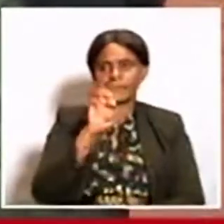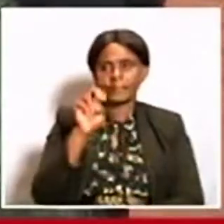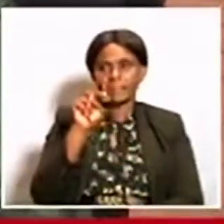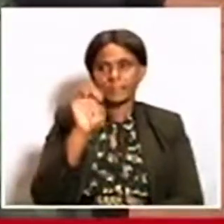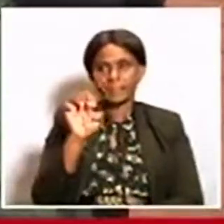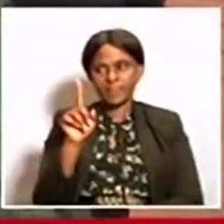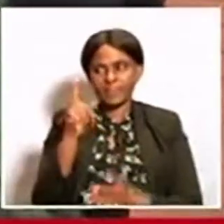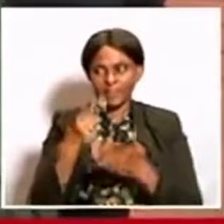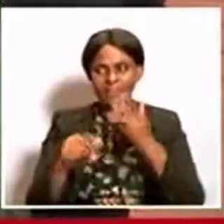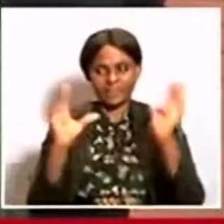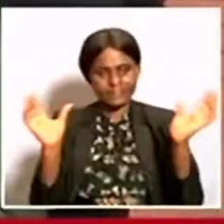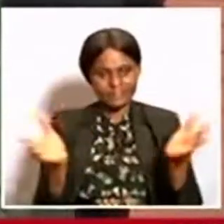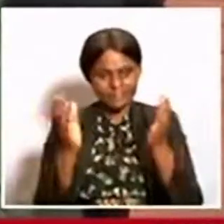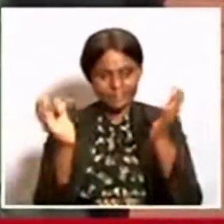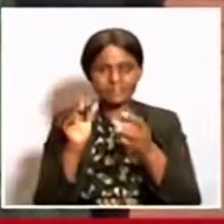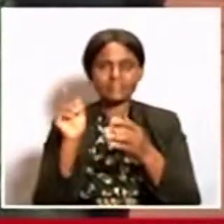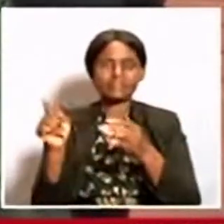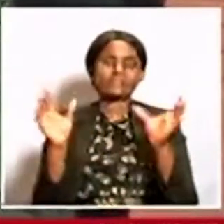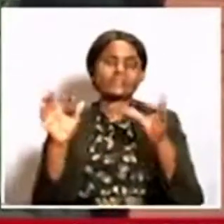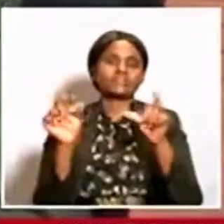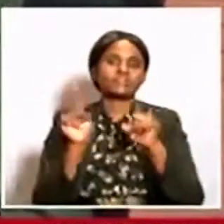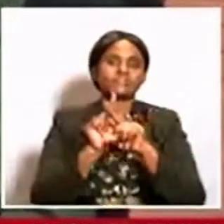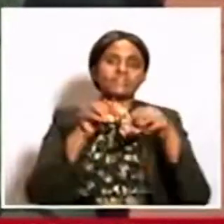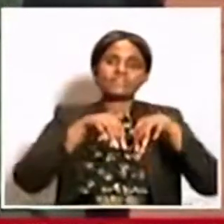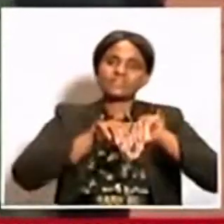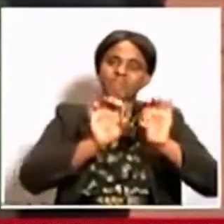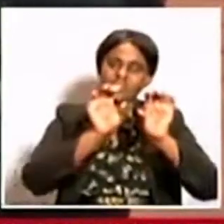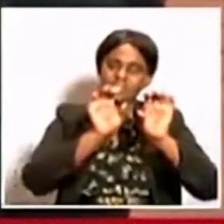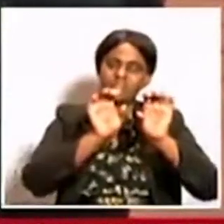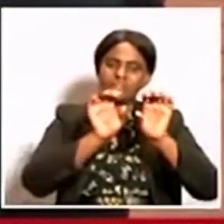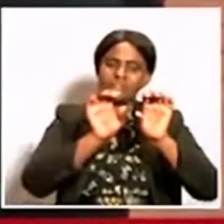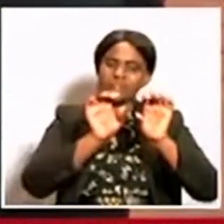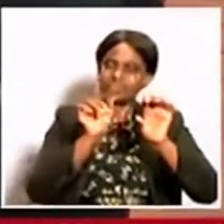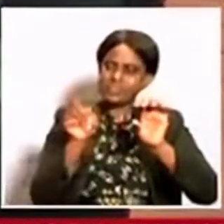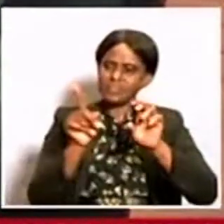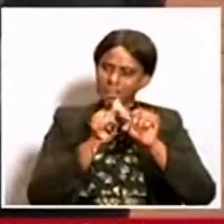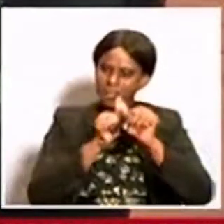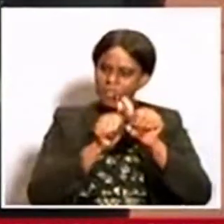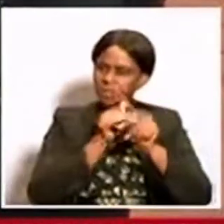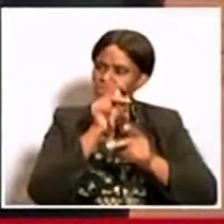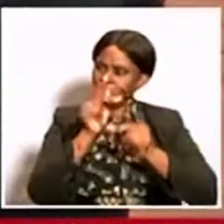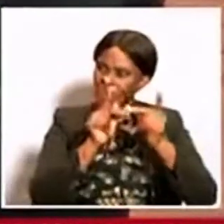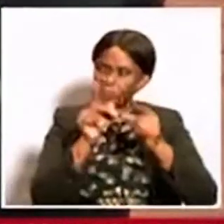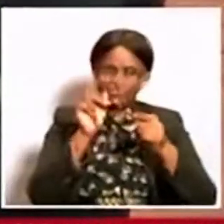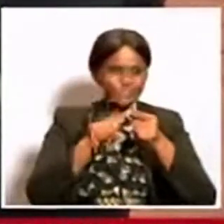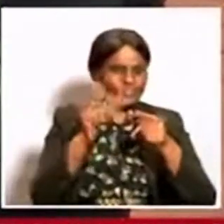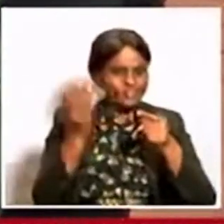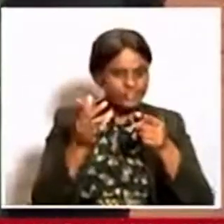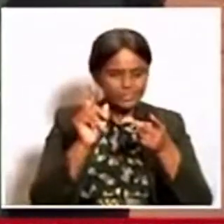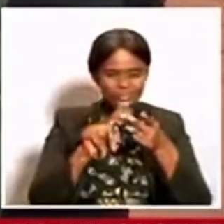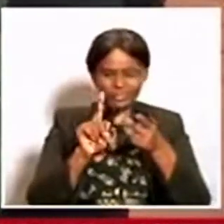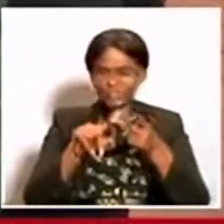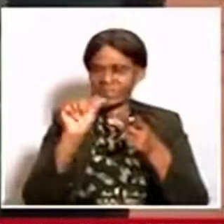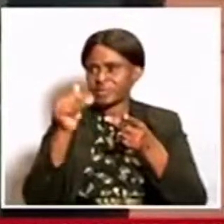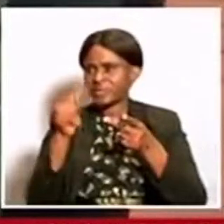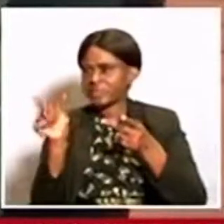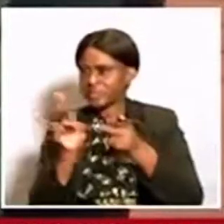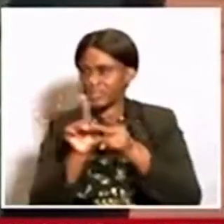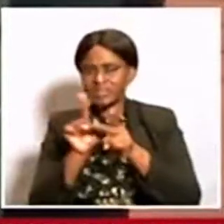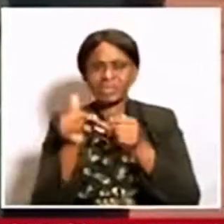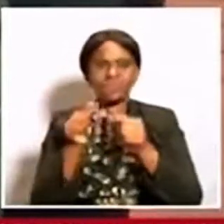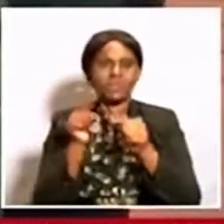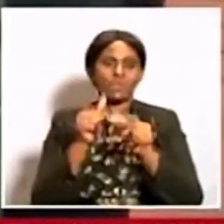has motivated this council to go ahead? You can't follow tender procedure, you can't follow Attorney General. Now you have started following